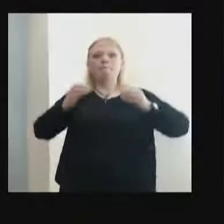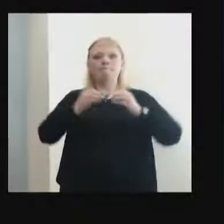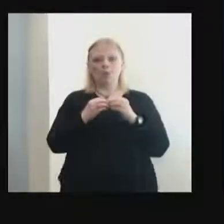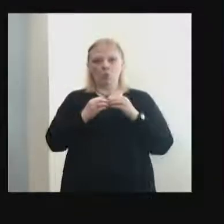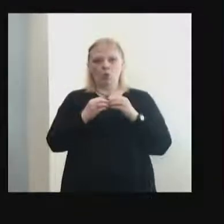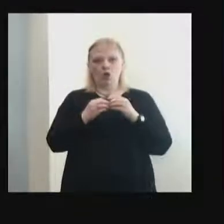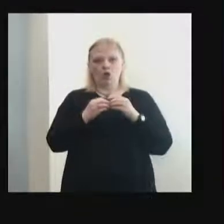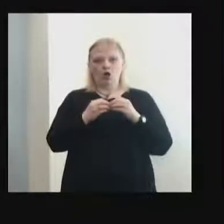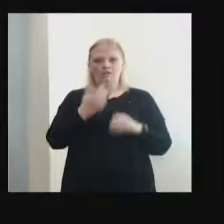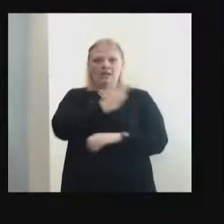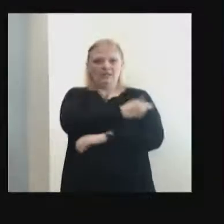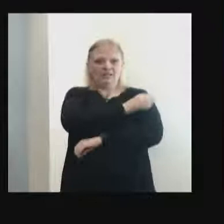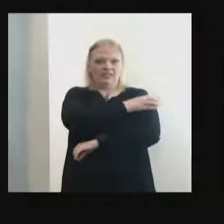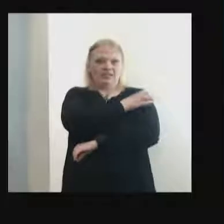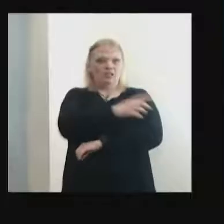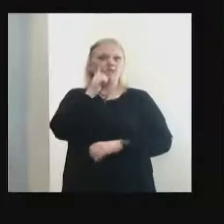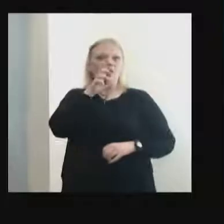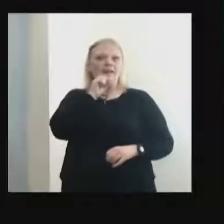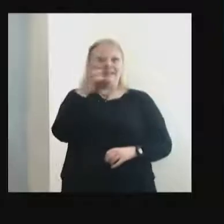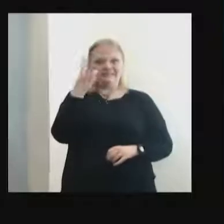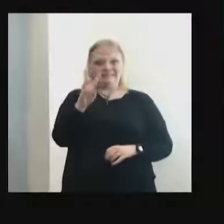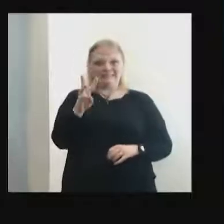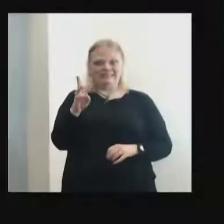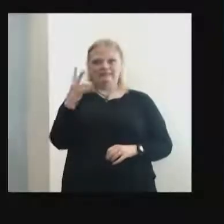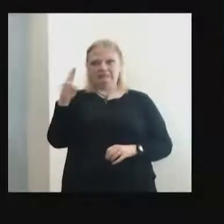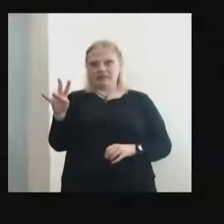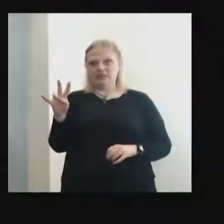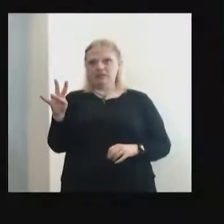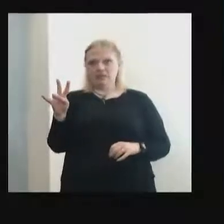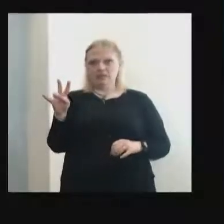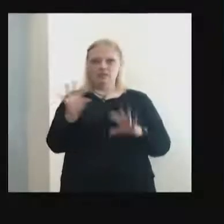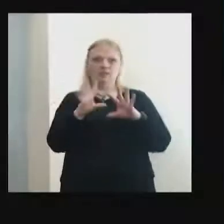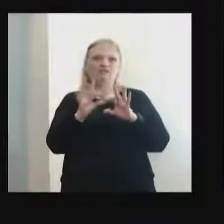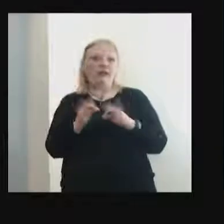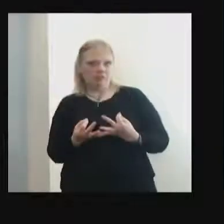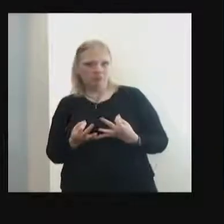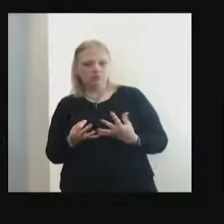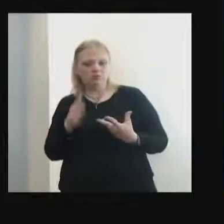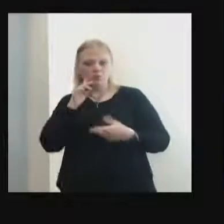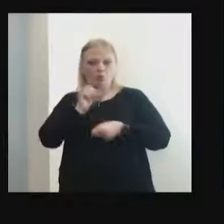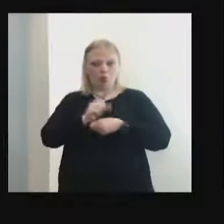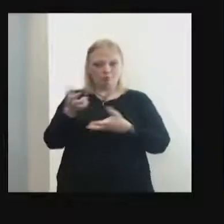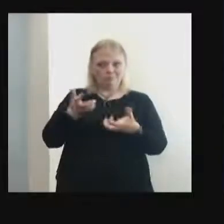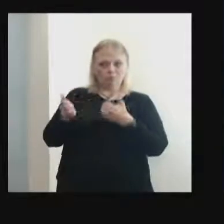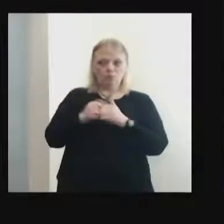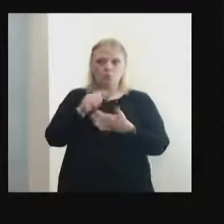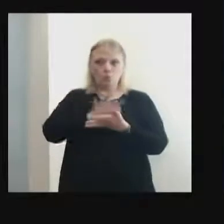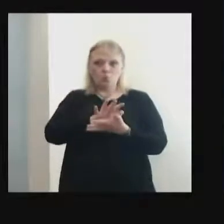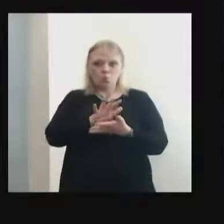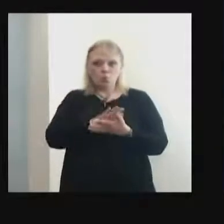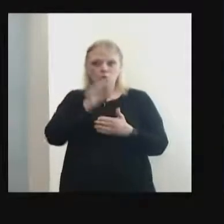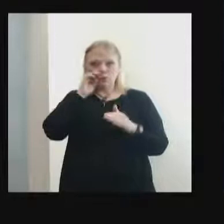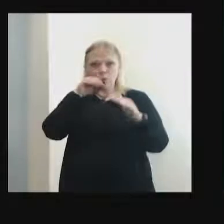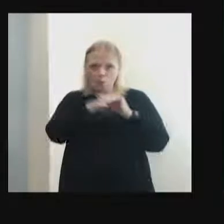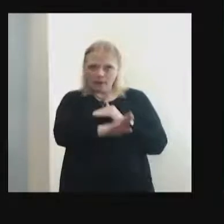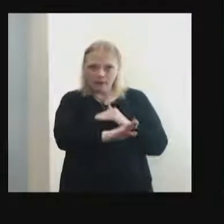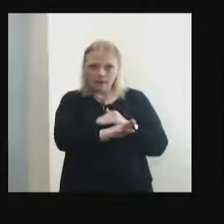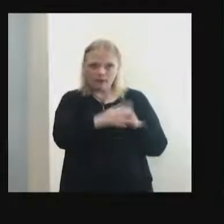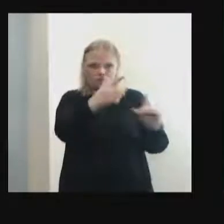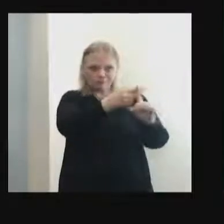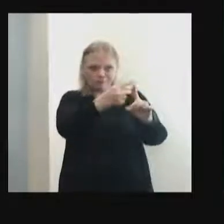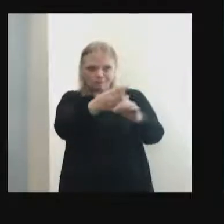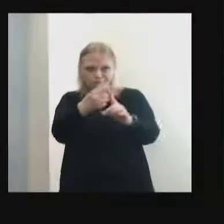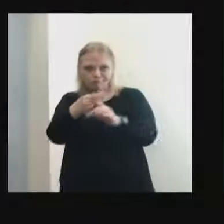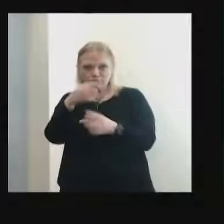additional vaccine clinics for 16 and 17-year-olds and families. We're working with some of the schools to go in there and vaccinate